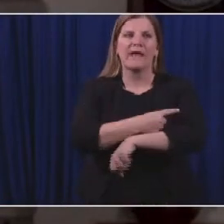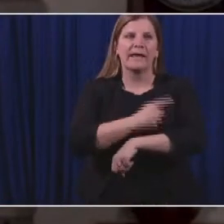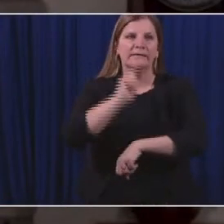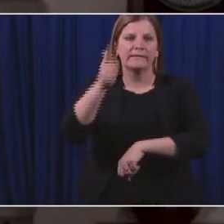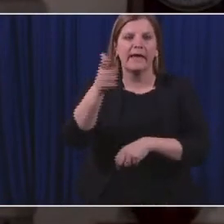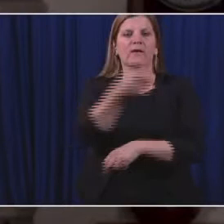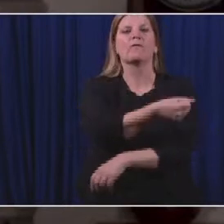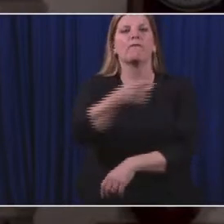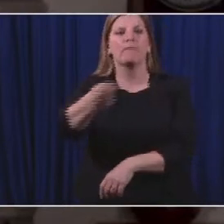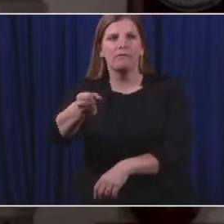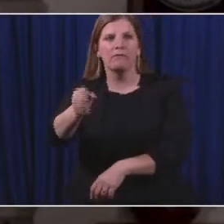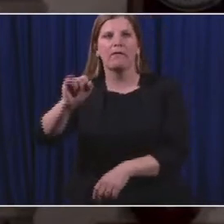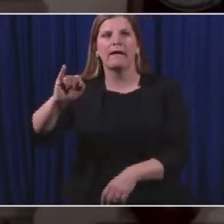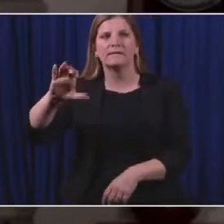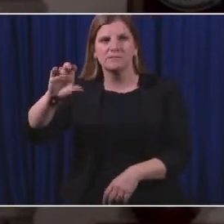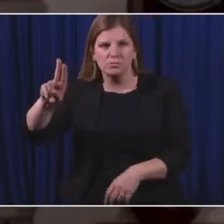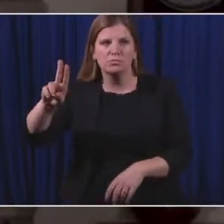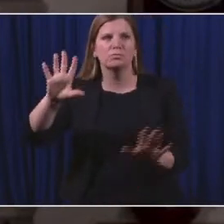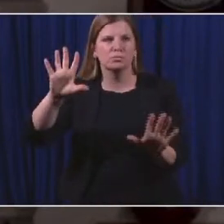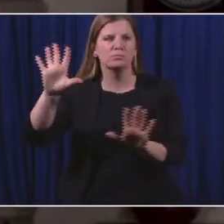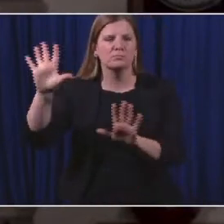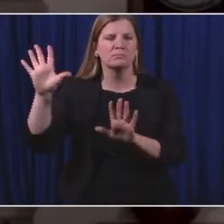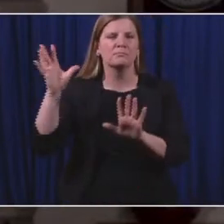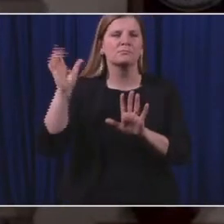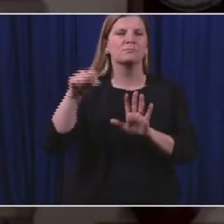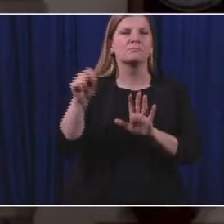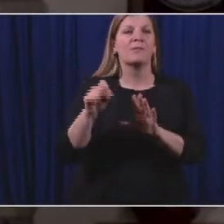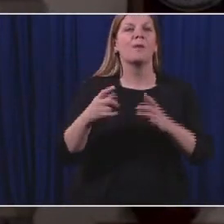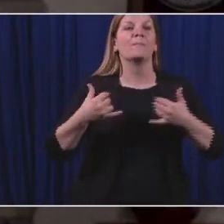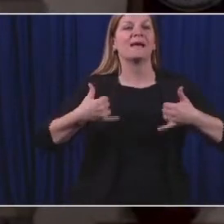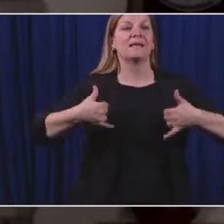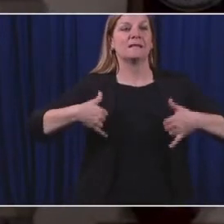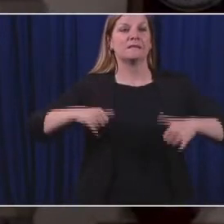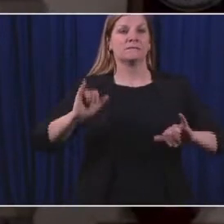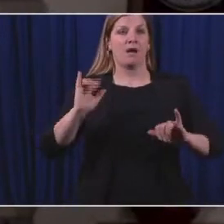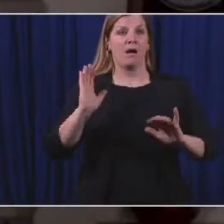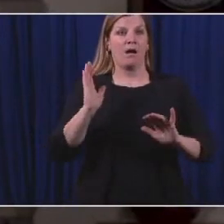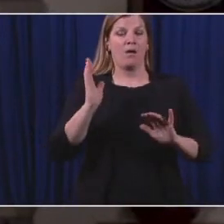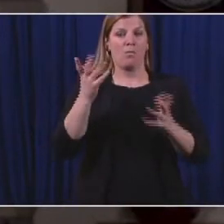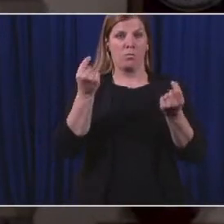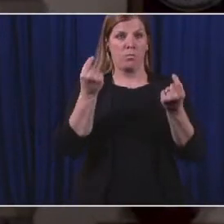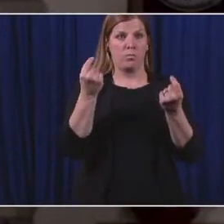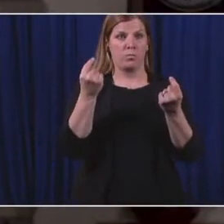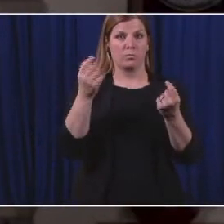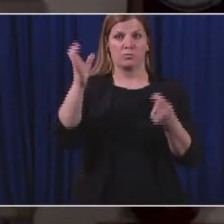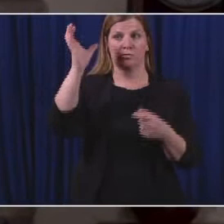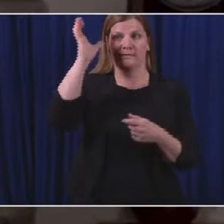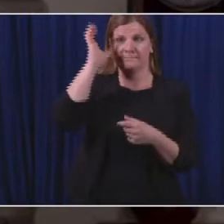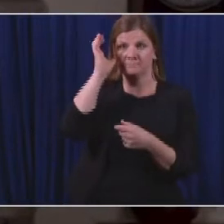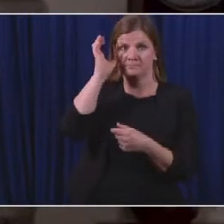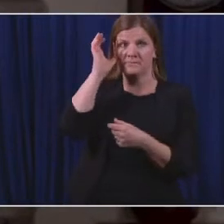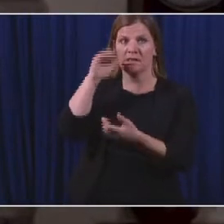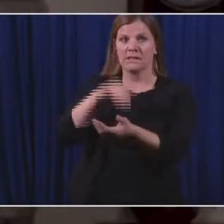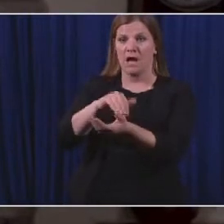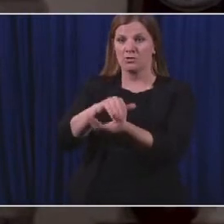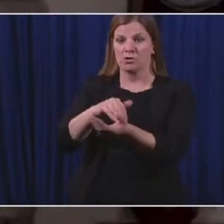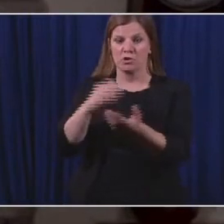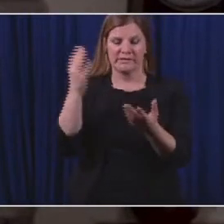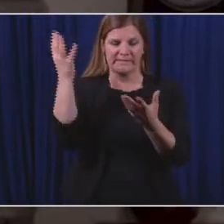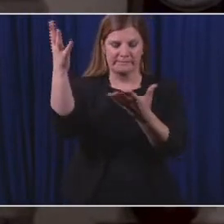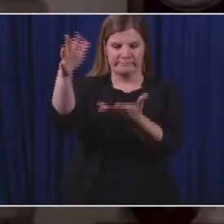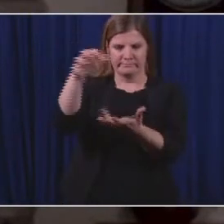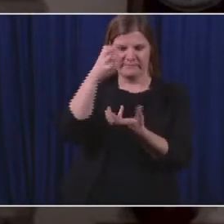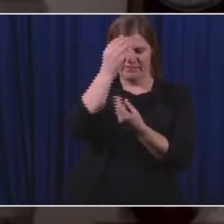We're going to continue to weigh these things out and make judgment calls. I will tell you that, our goal